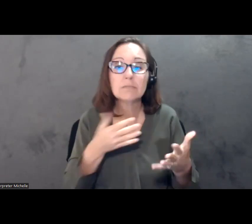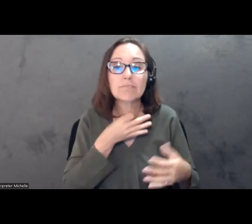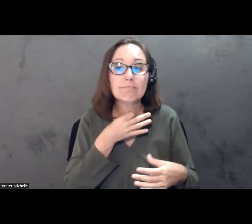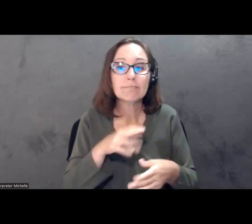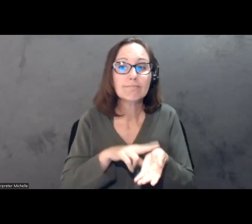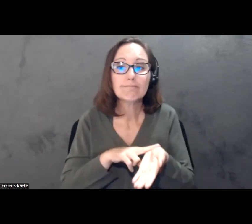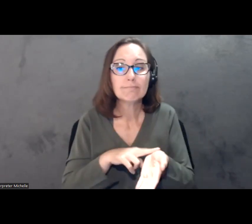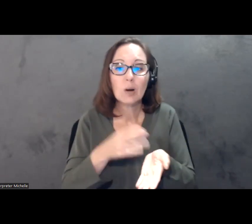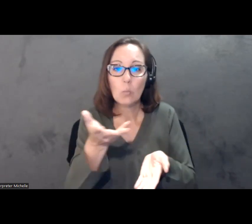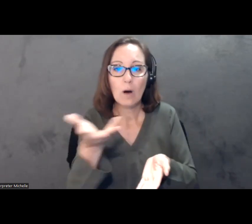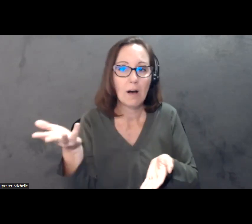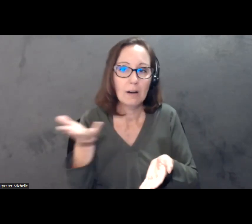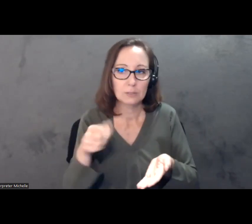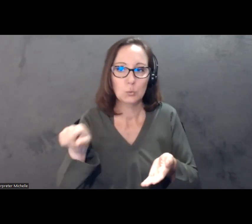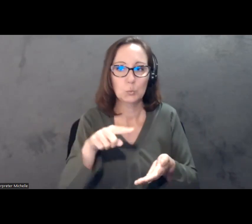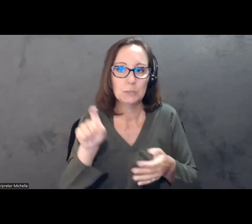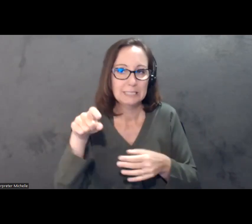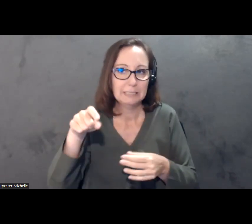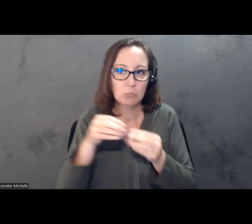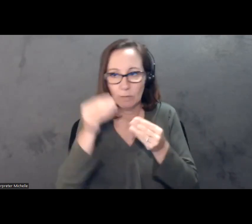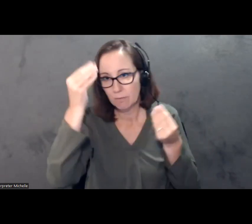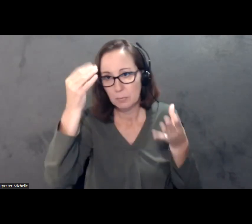folks are needing.